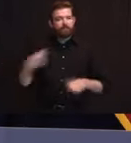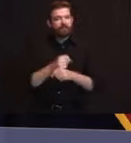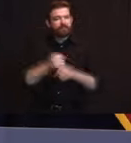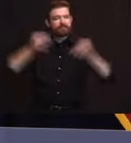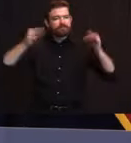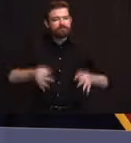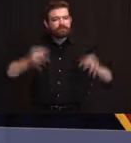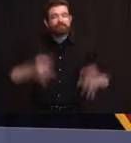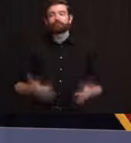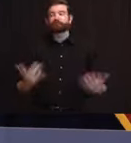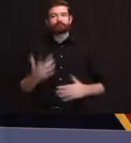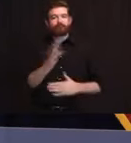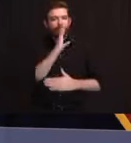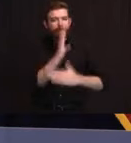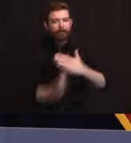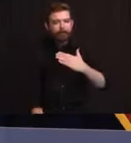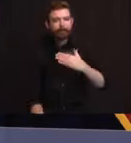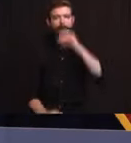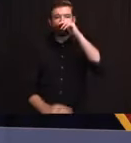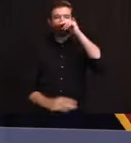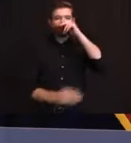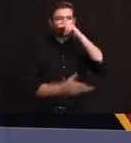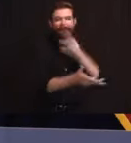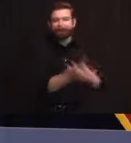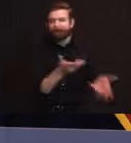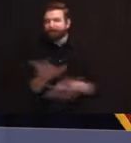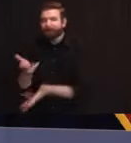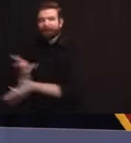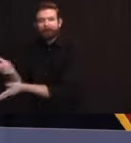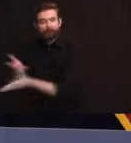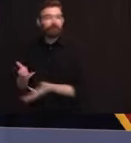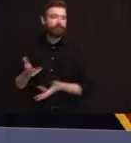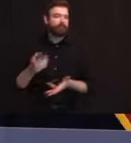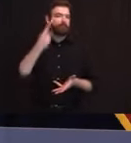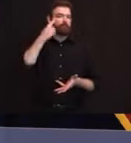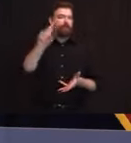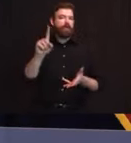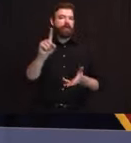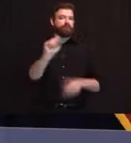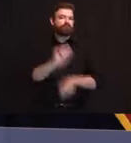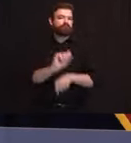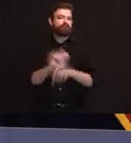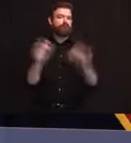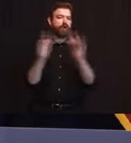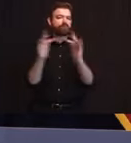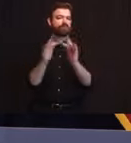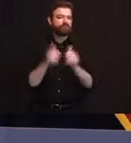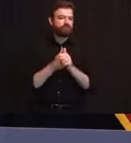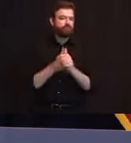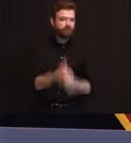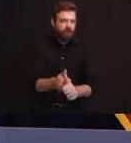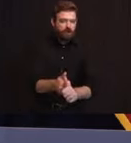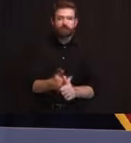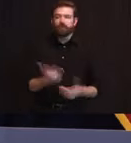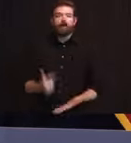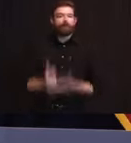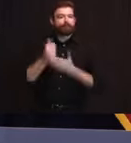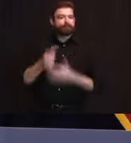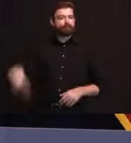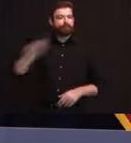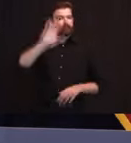when conducting contact tracing. They will learn the tools of effective communication, such as building trust,